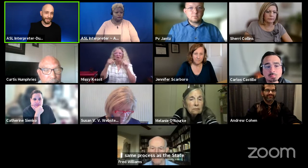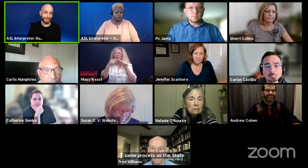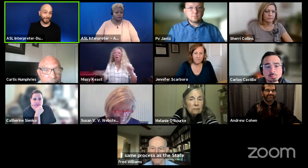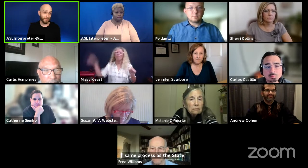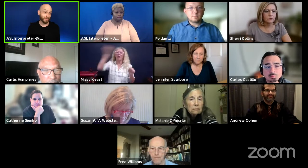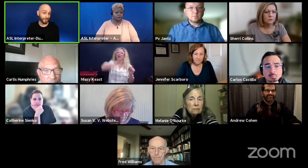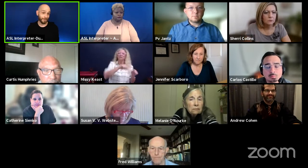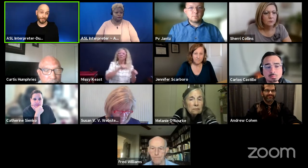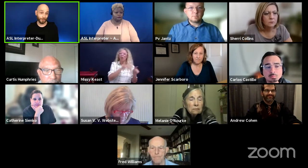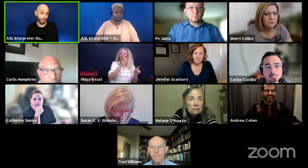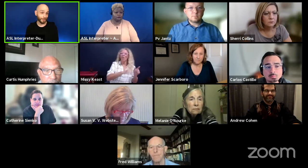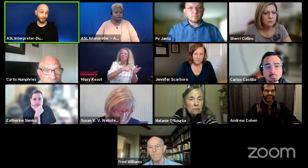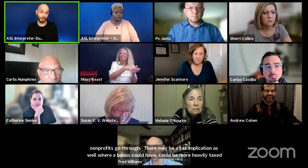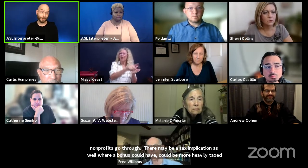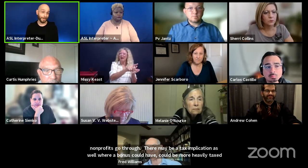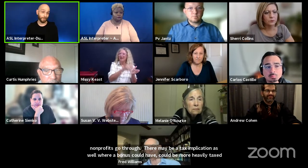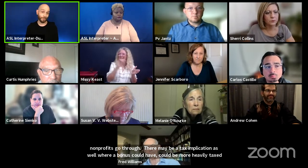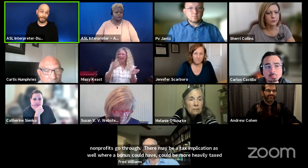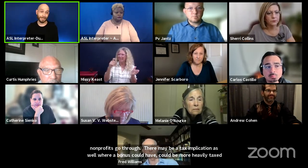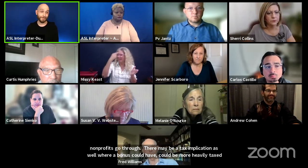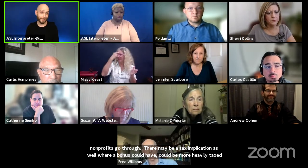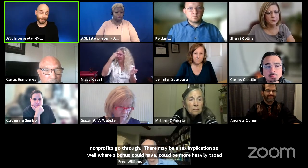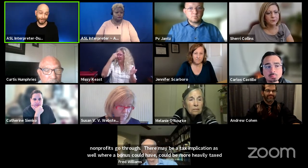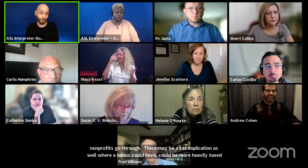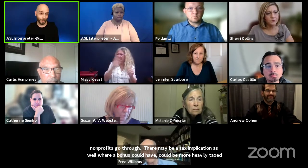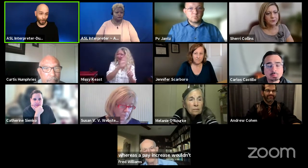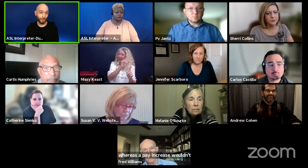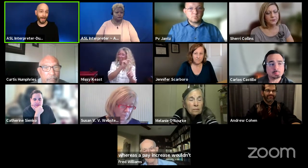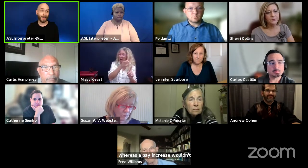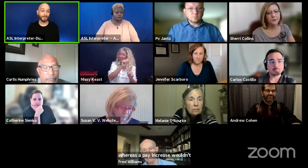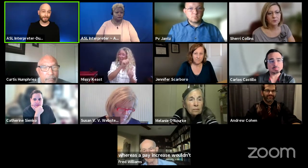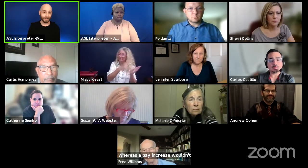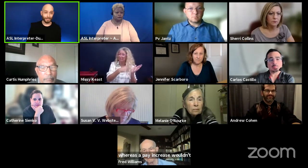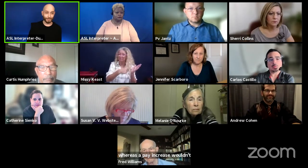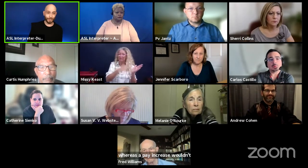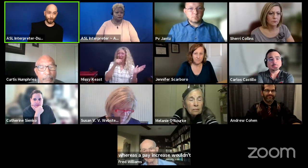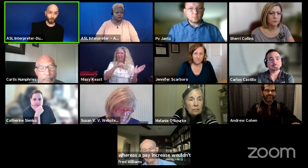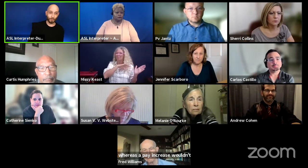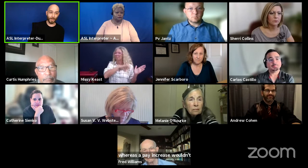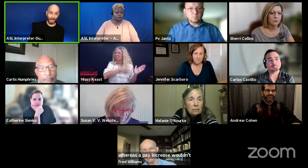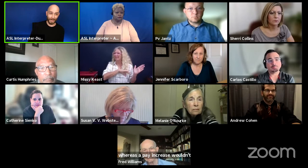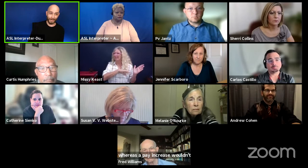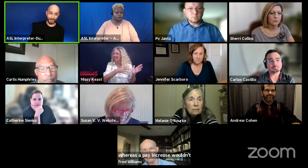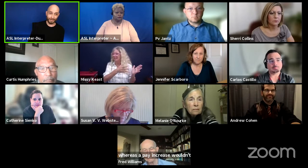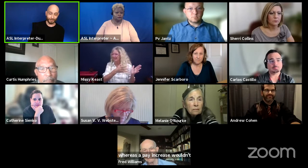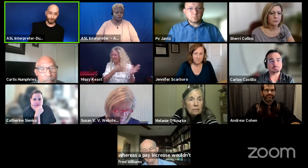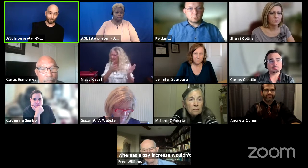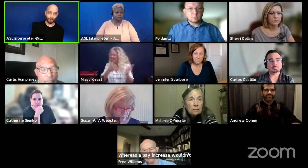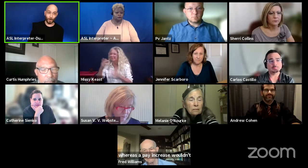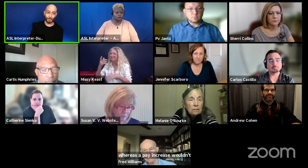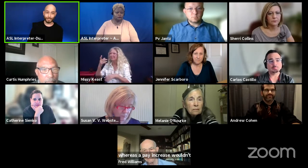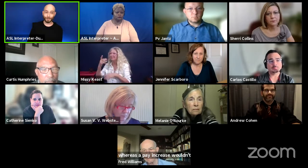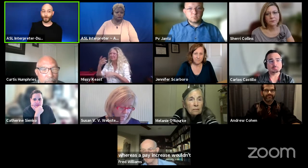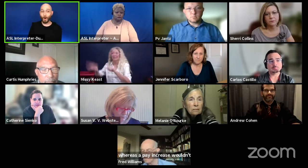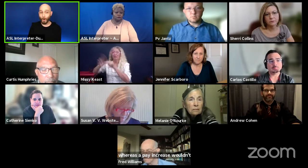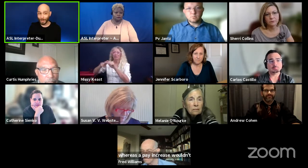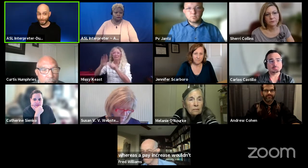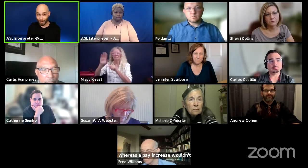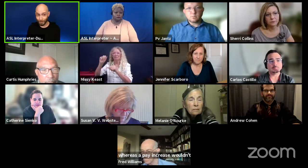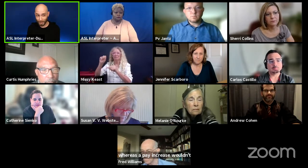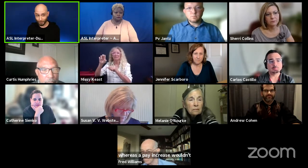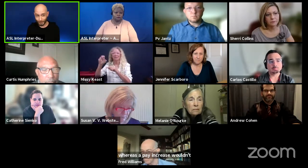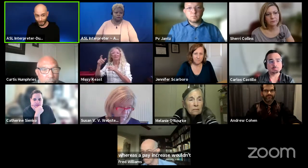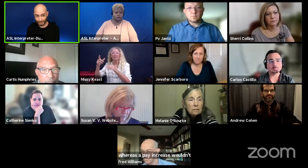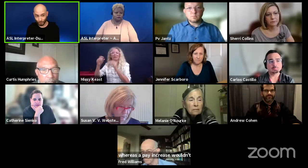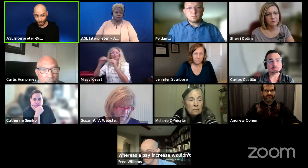wouldn't be. And there may be some situations where you kind of break even and you really go back to the old pay. So bonuses don't always